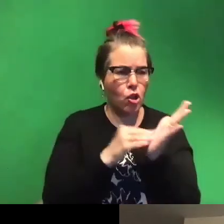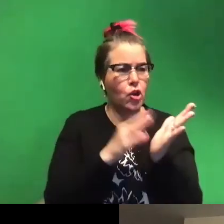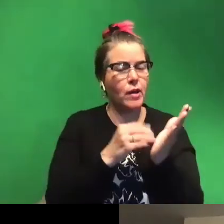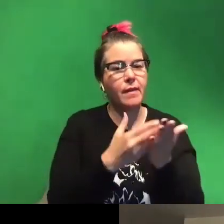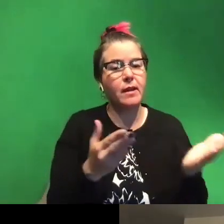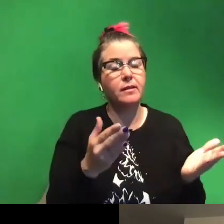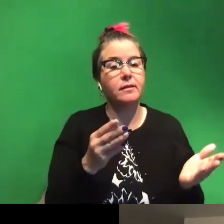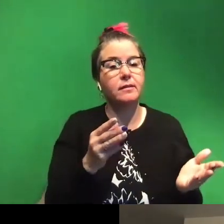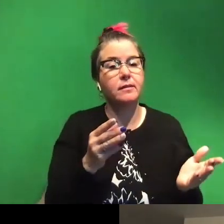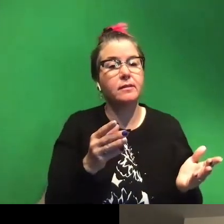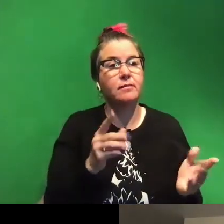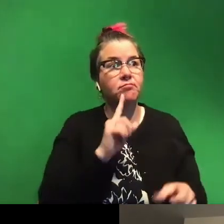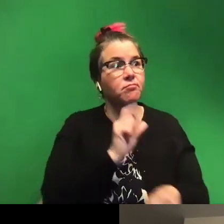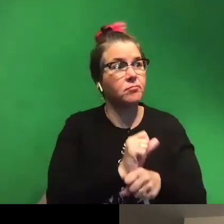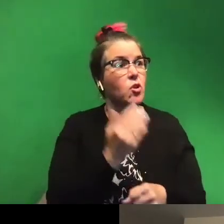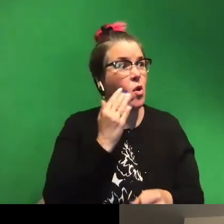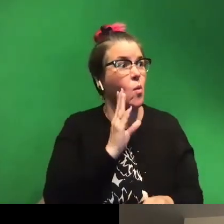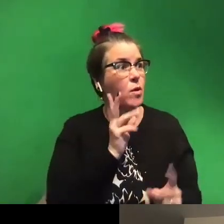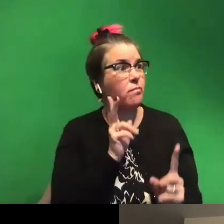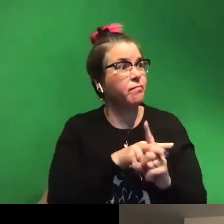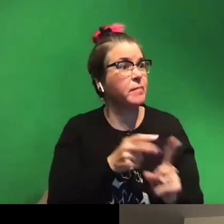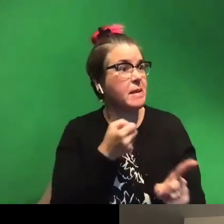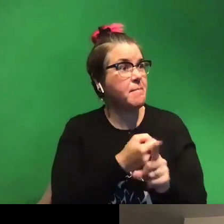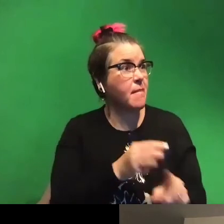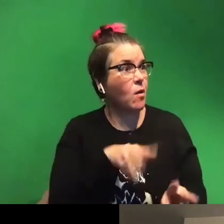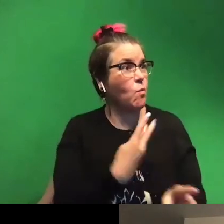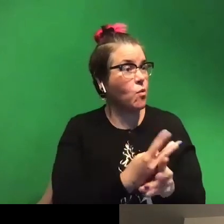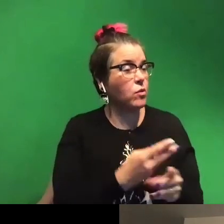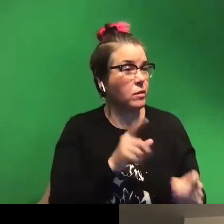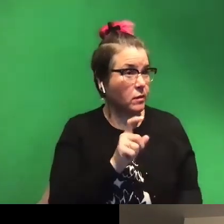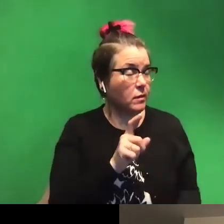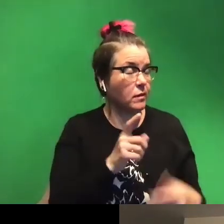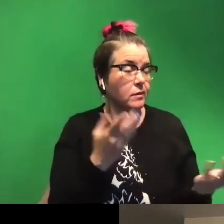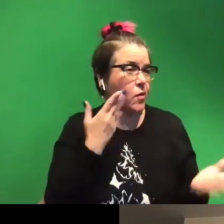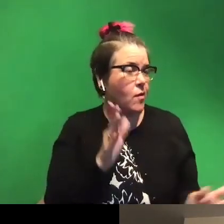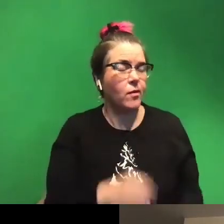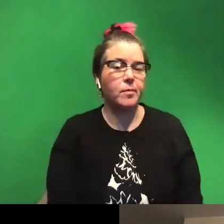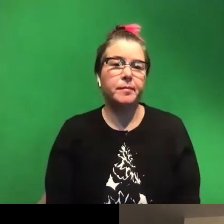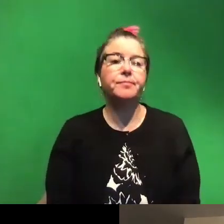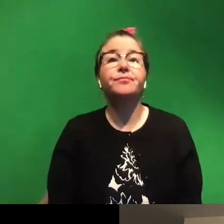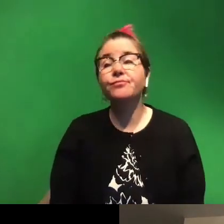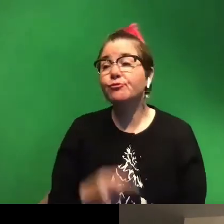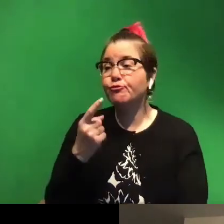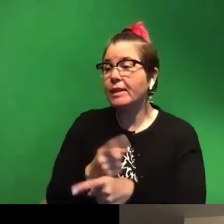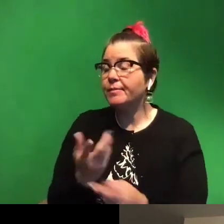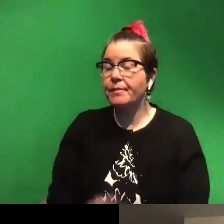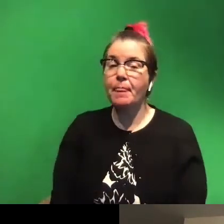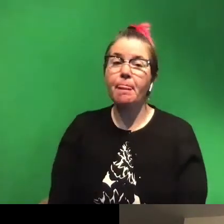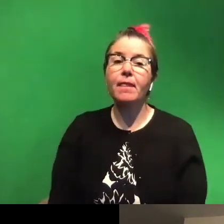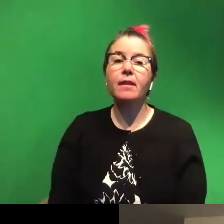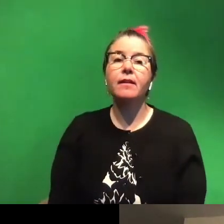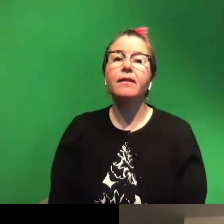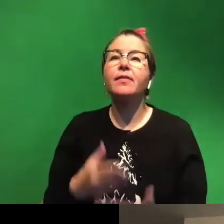really know how are they going to impact the world at the end of the day. Right. The things that